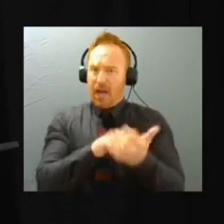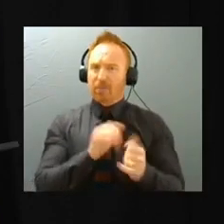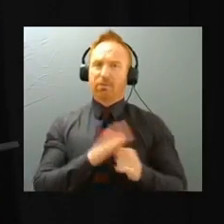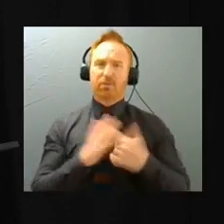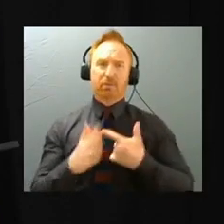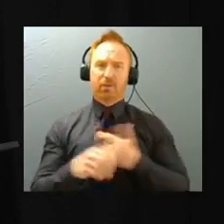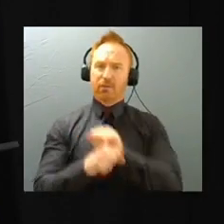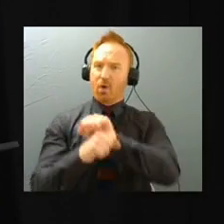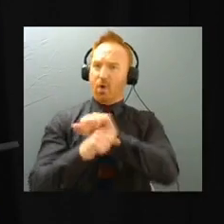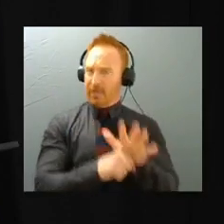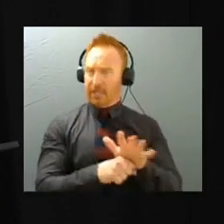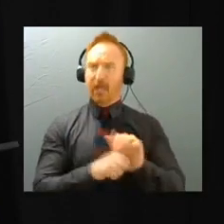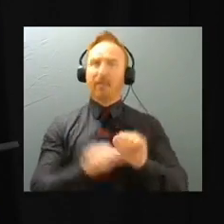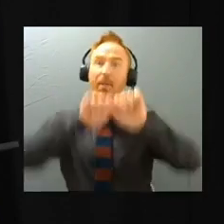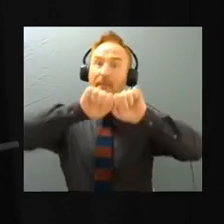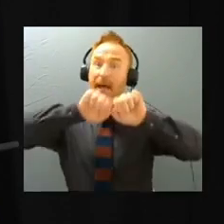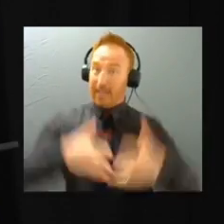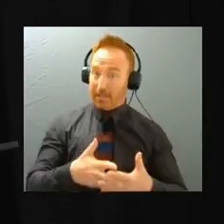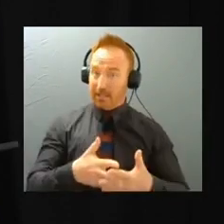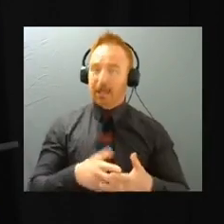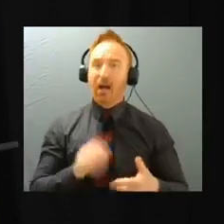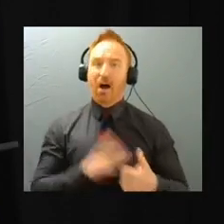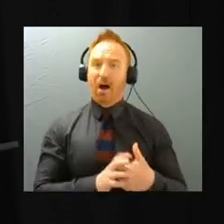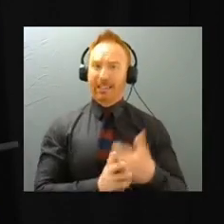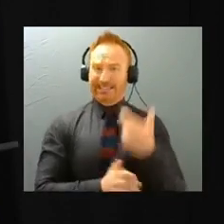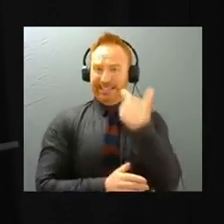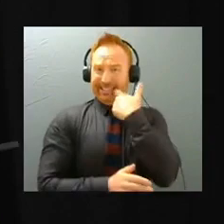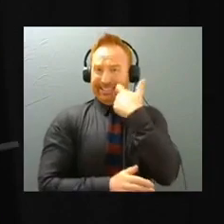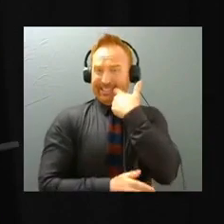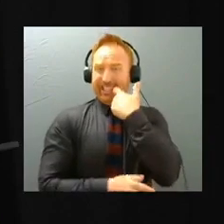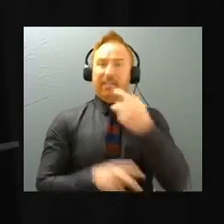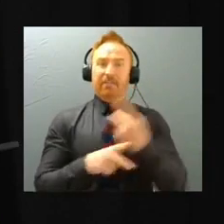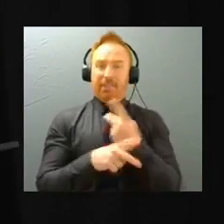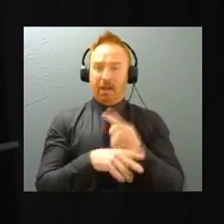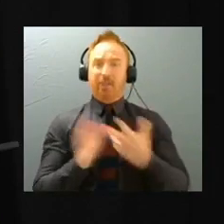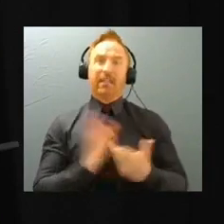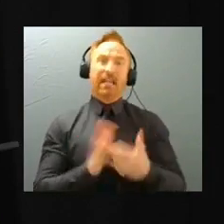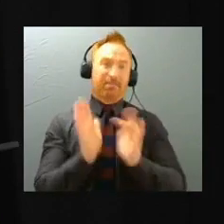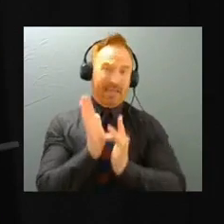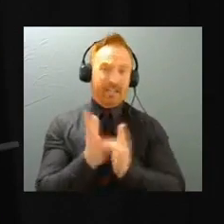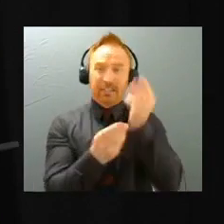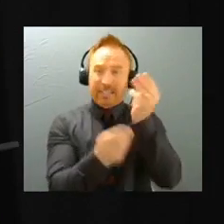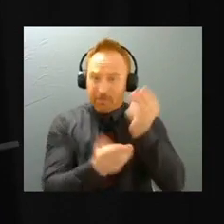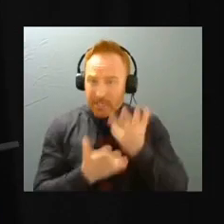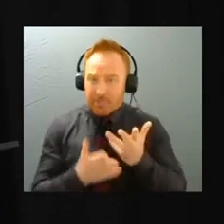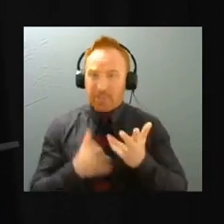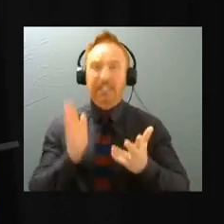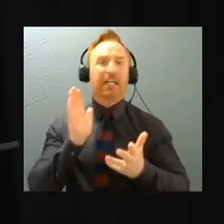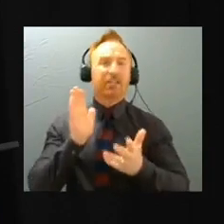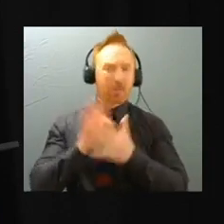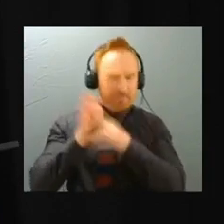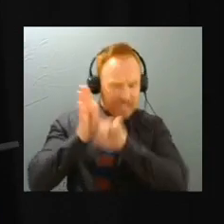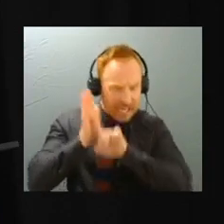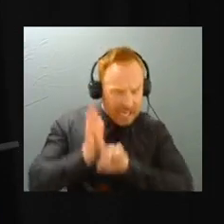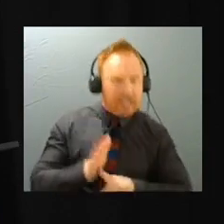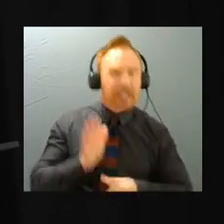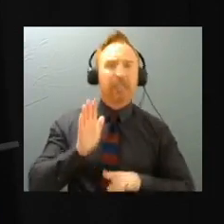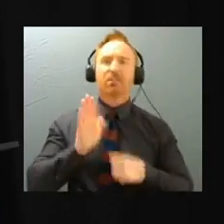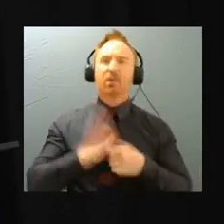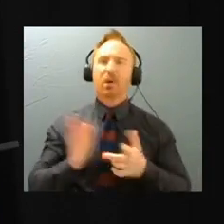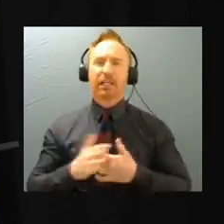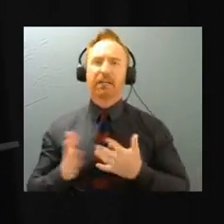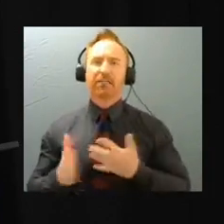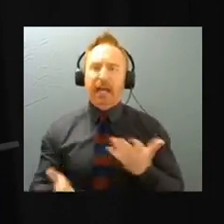COVID-19 pandemic based on the latest epidemiological information and in coordination with public health